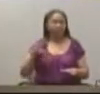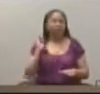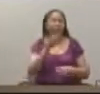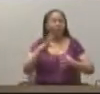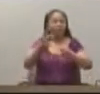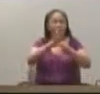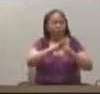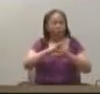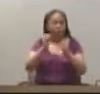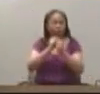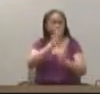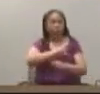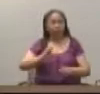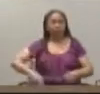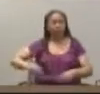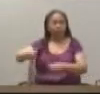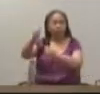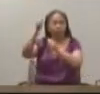so strong